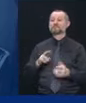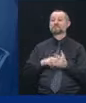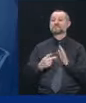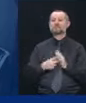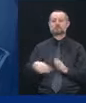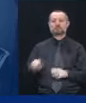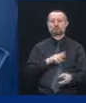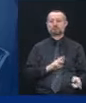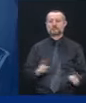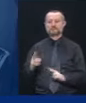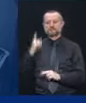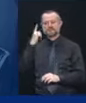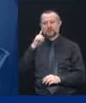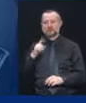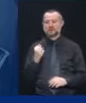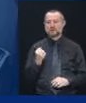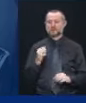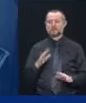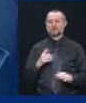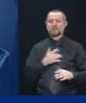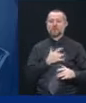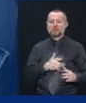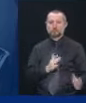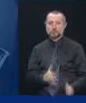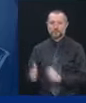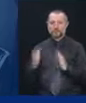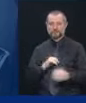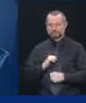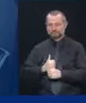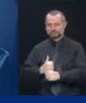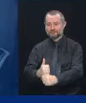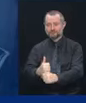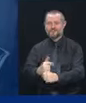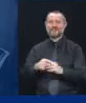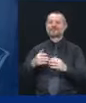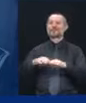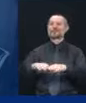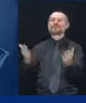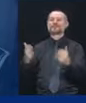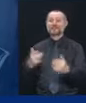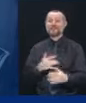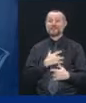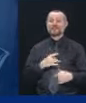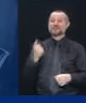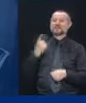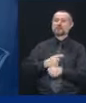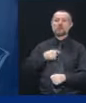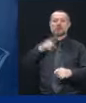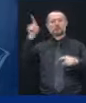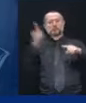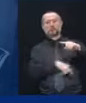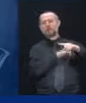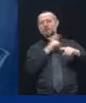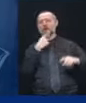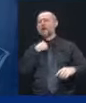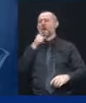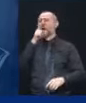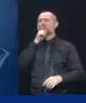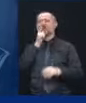weekend and for Valentine's Day. Crossing out Valentine's Day is not really accurate. Valentine's